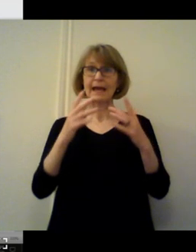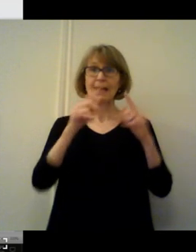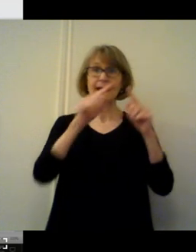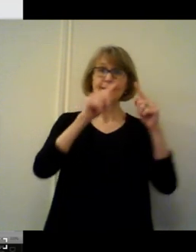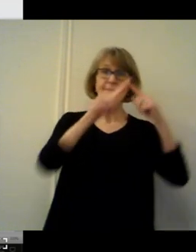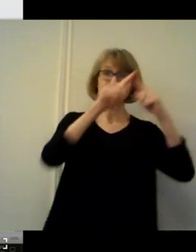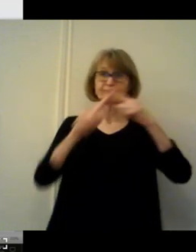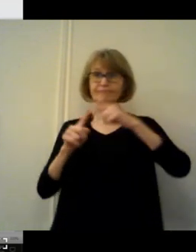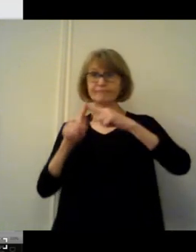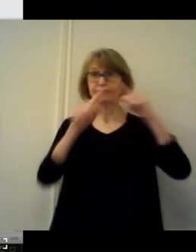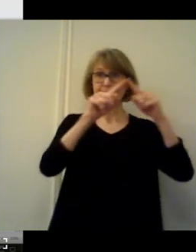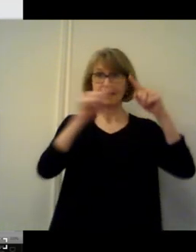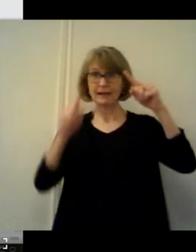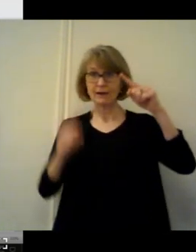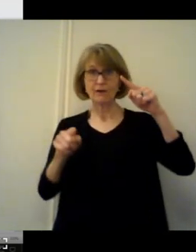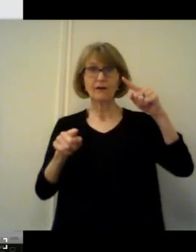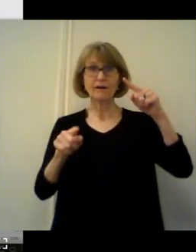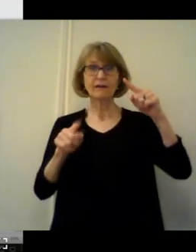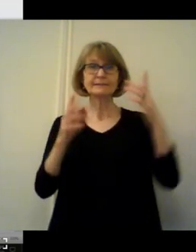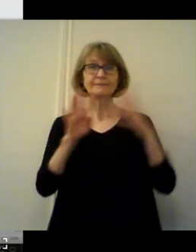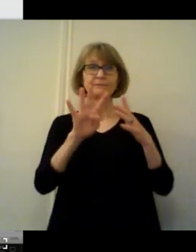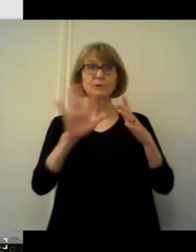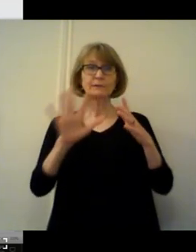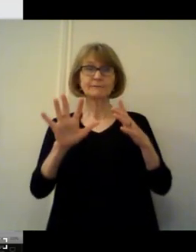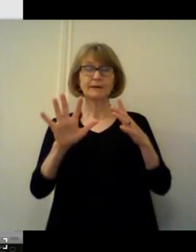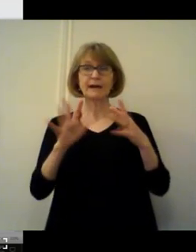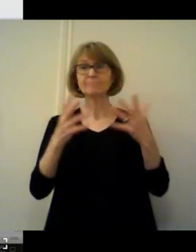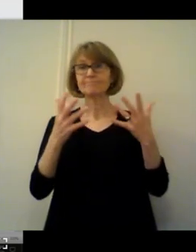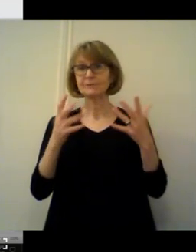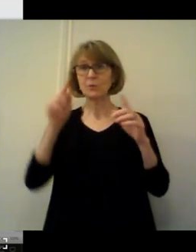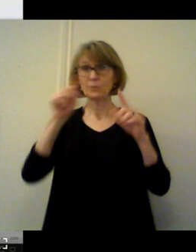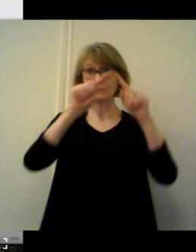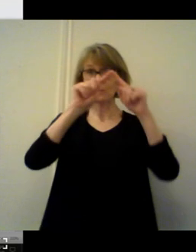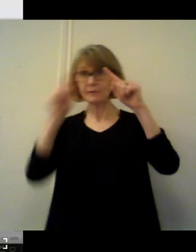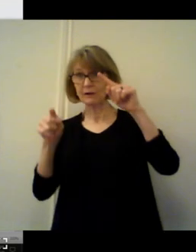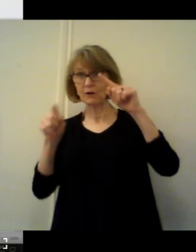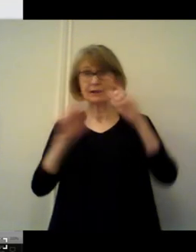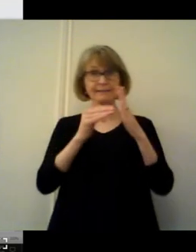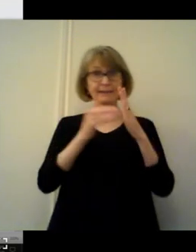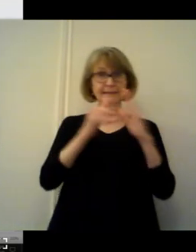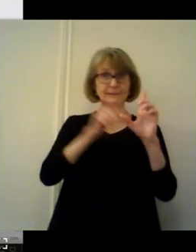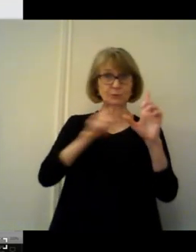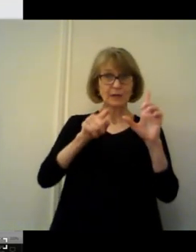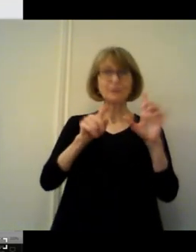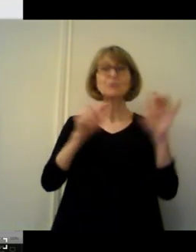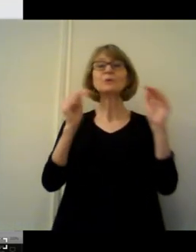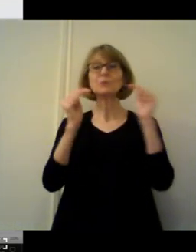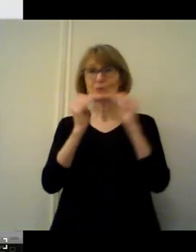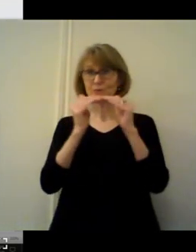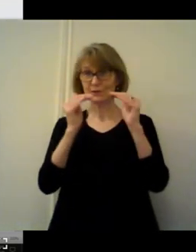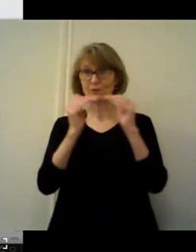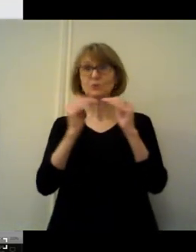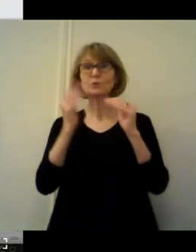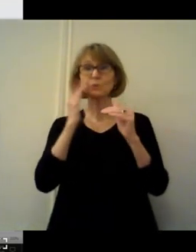over here is 45. Well, what do we know about the central angle and this arc out here? They are congruent. So therefore, if we're